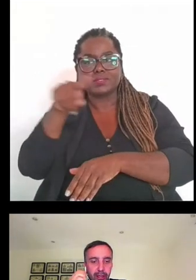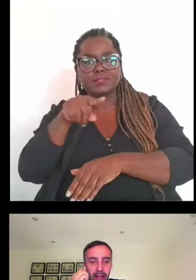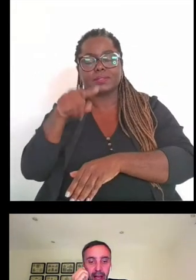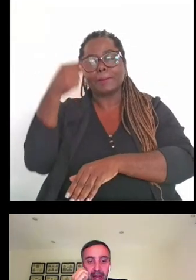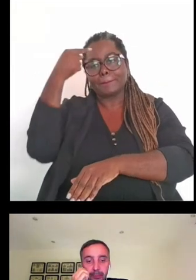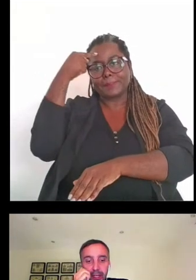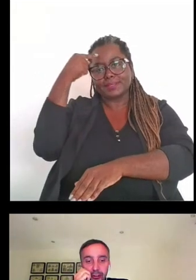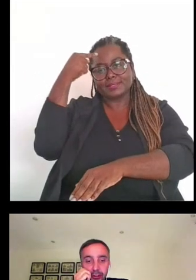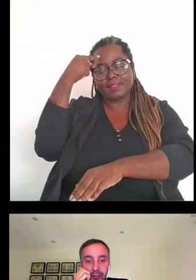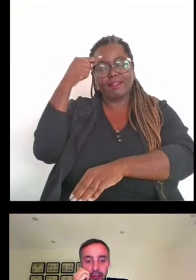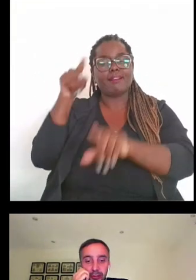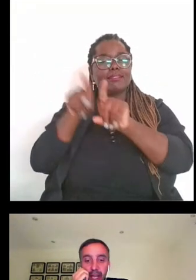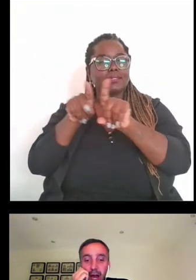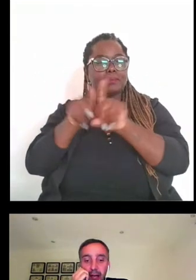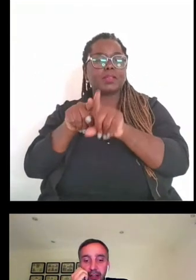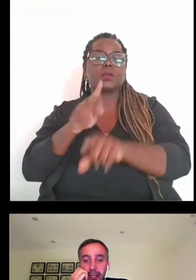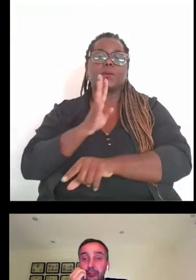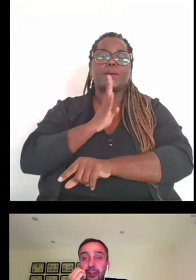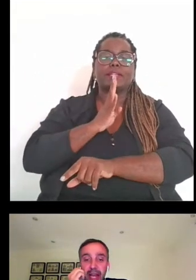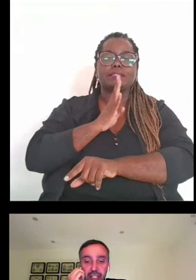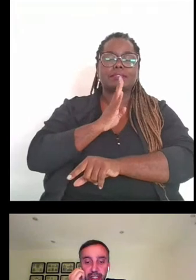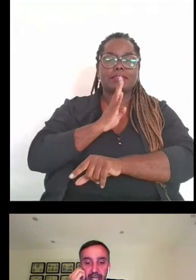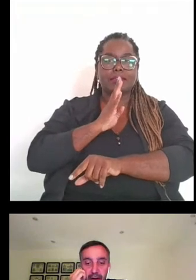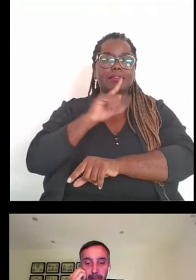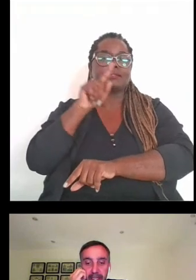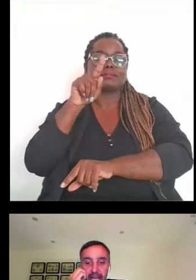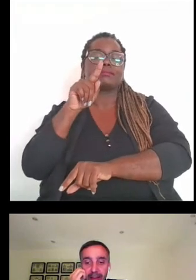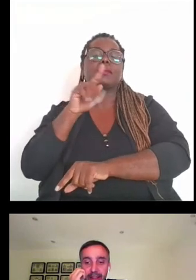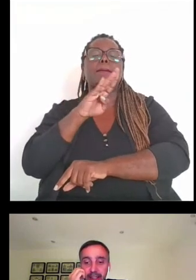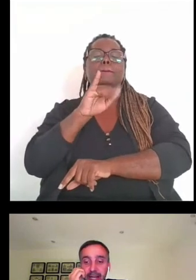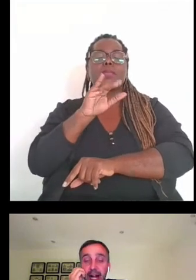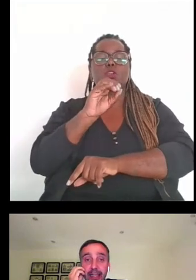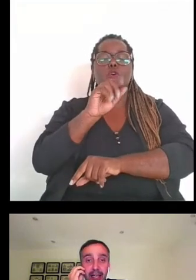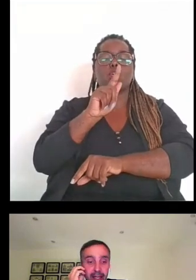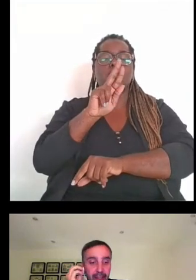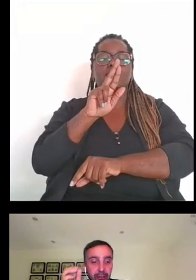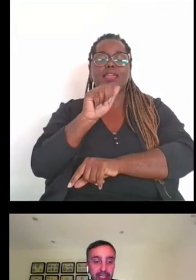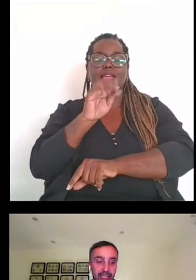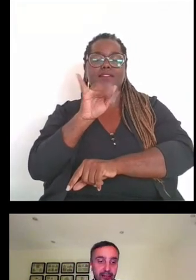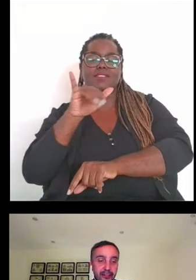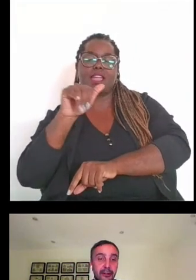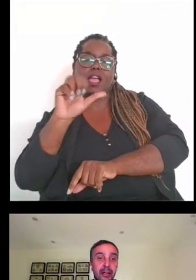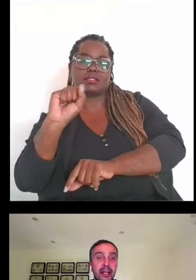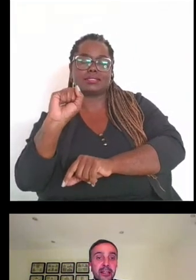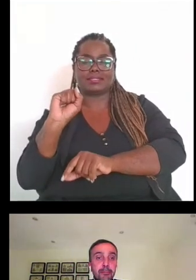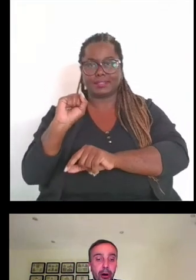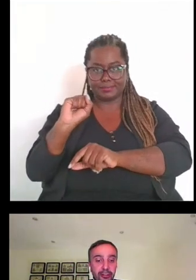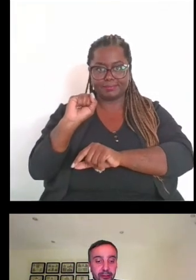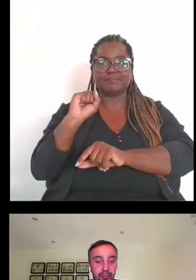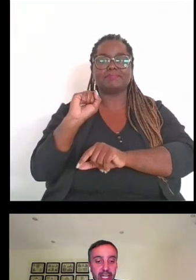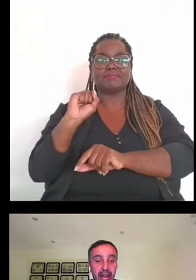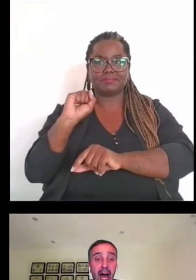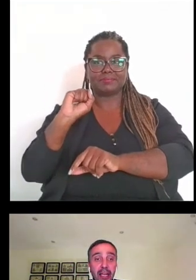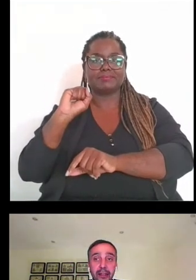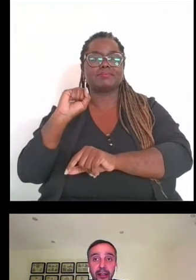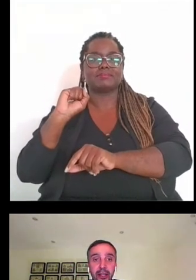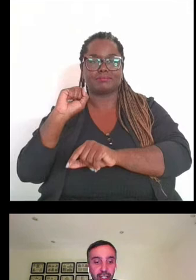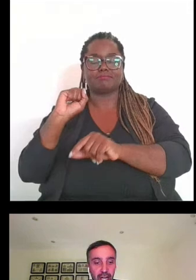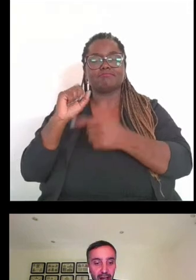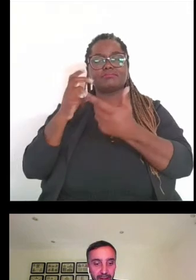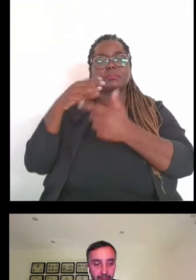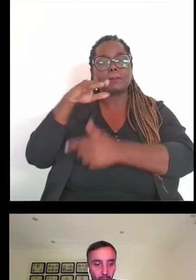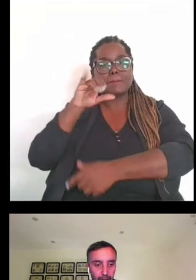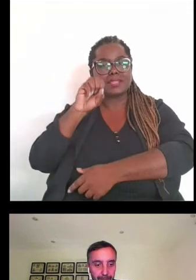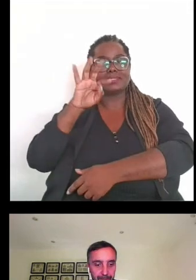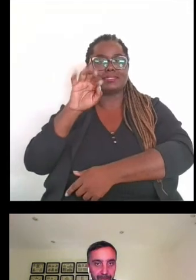at this point let me introduce you to the architect of the legendary Piazza d'Italia in New Elites the post but then I